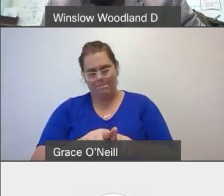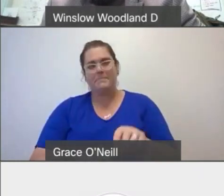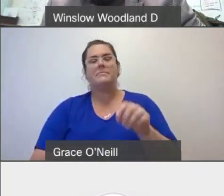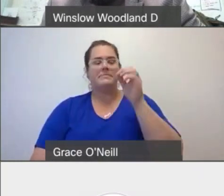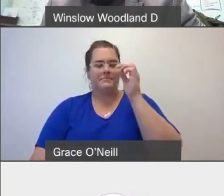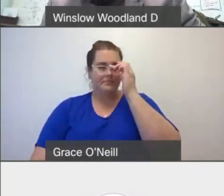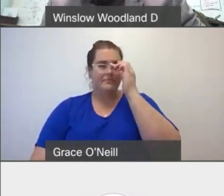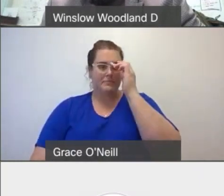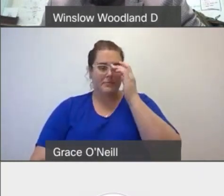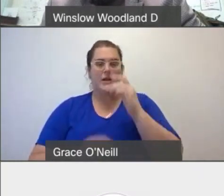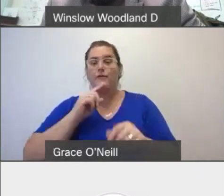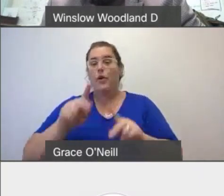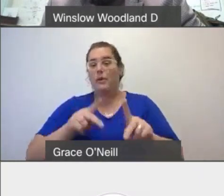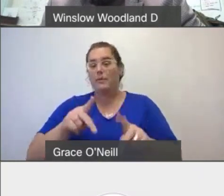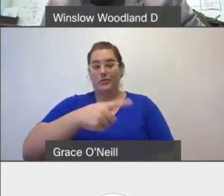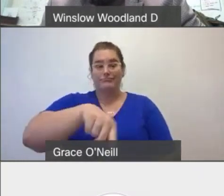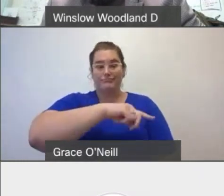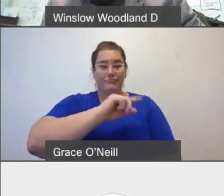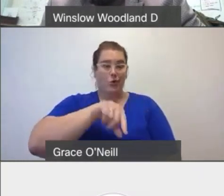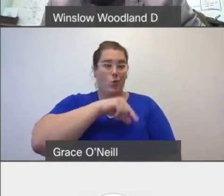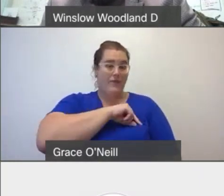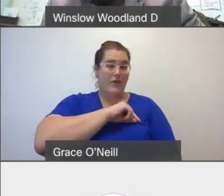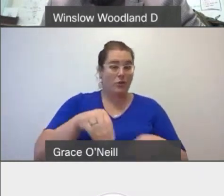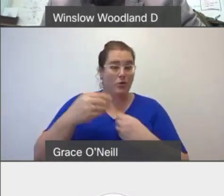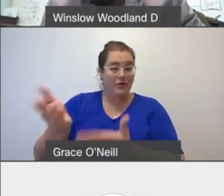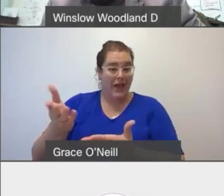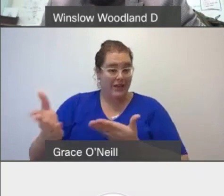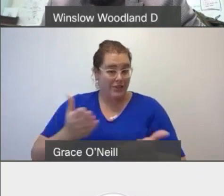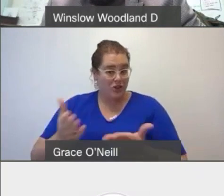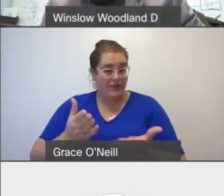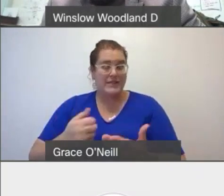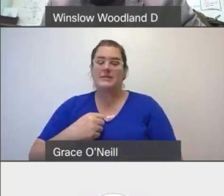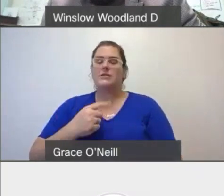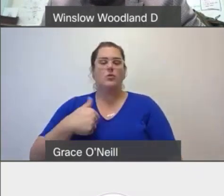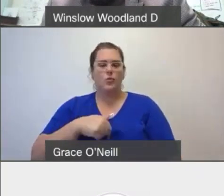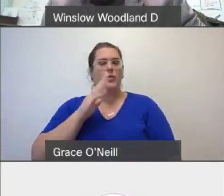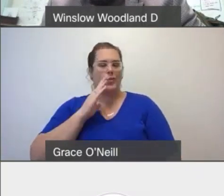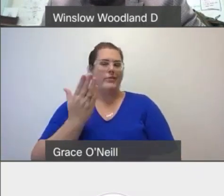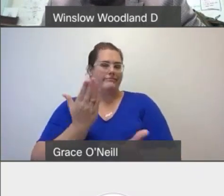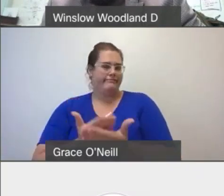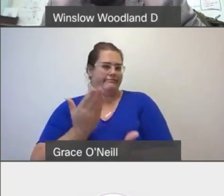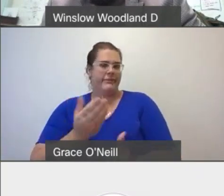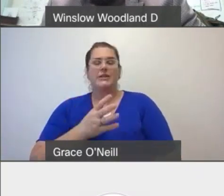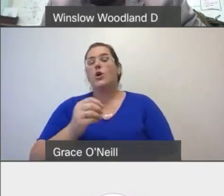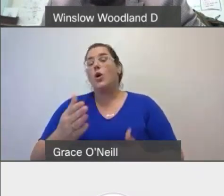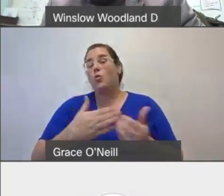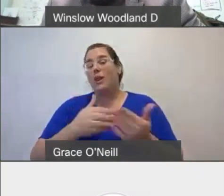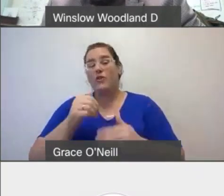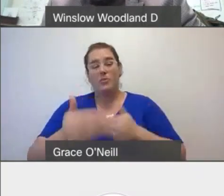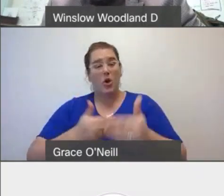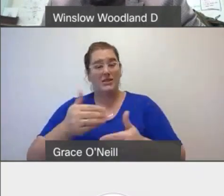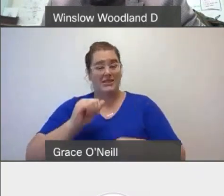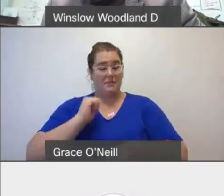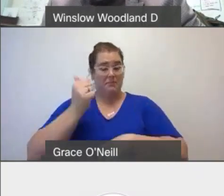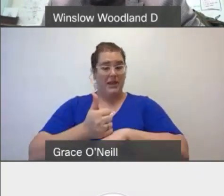are qualified to provide particular services. So whatever process has been in place to verify that historically,